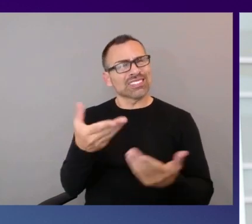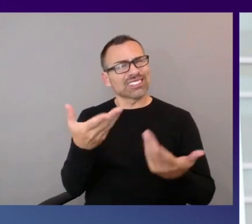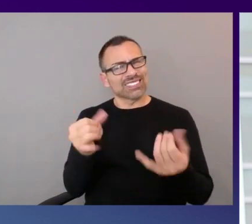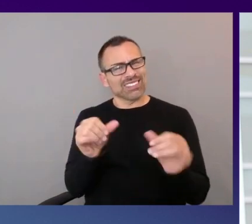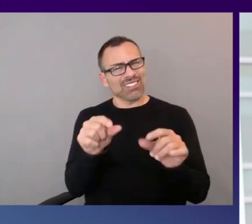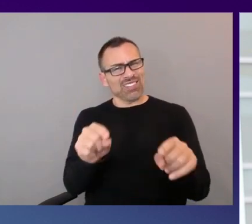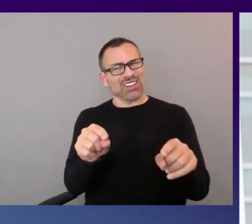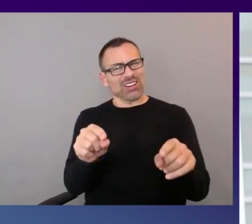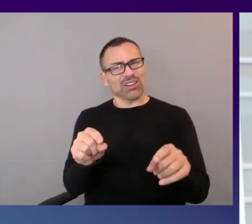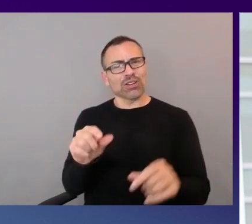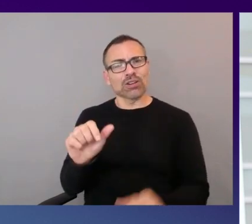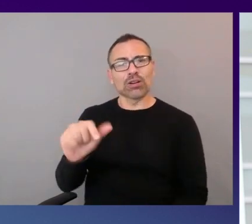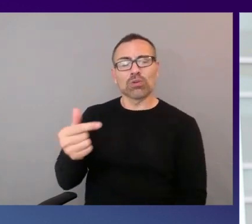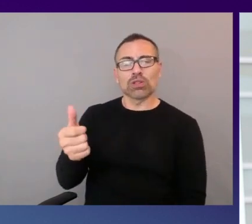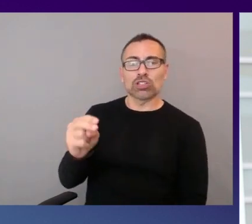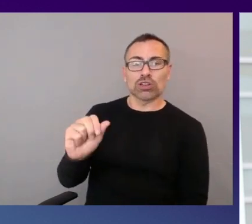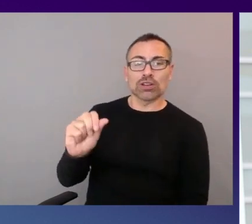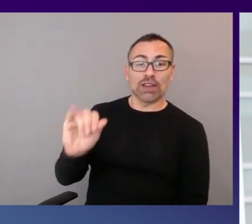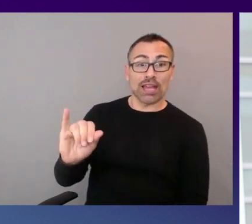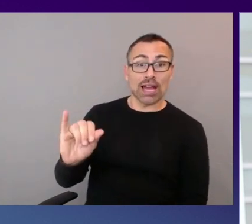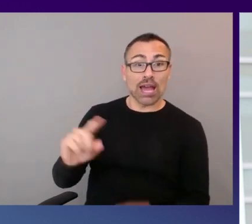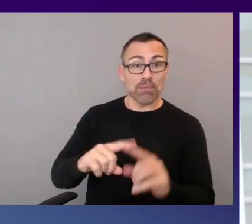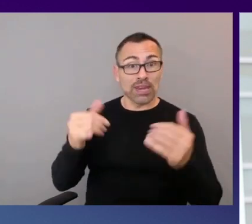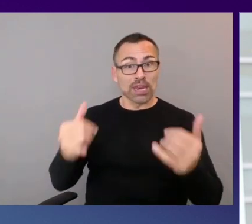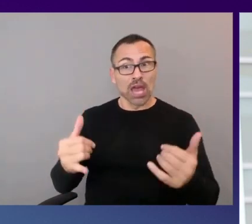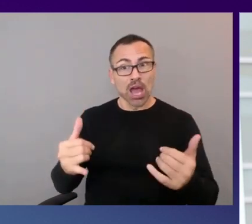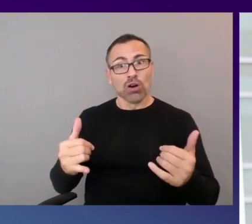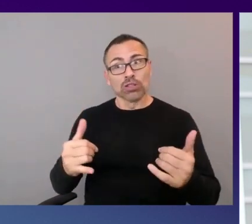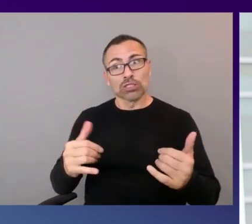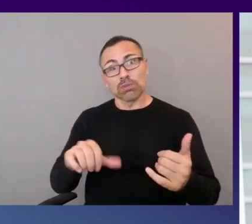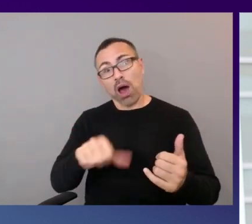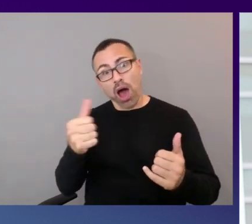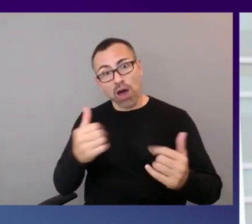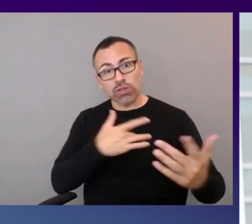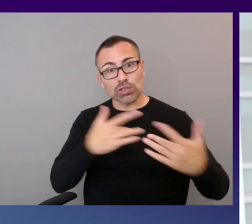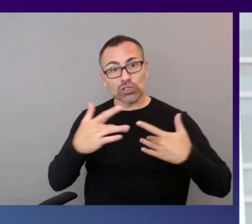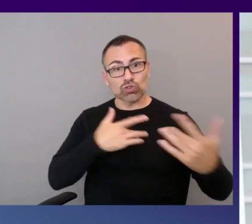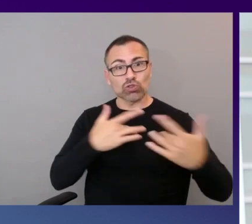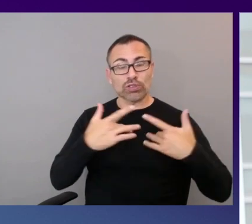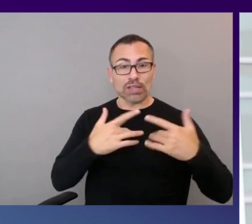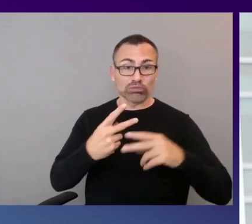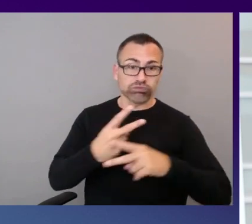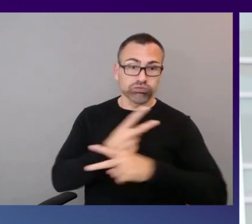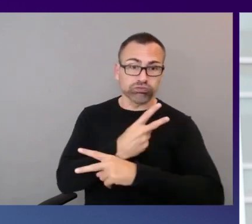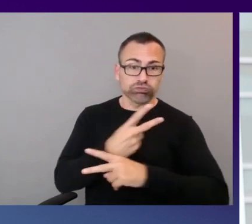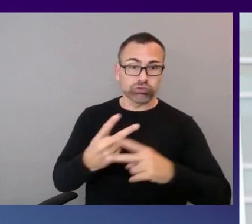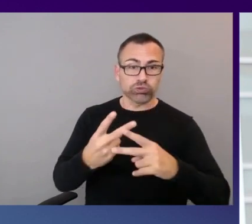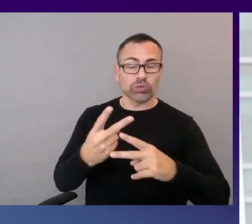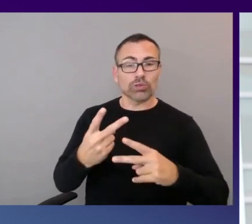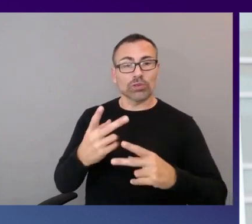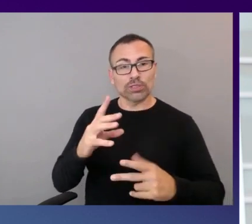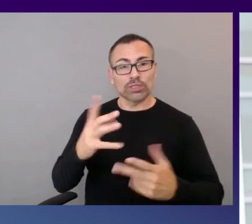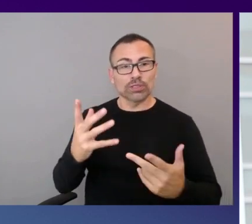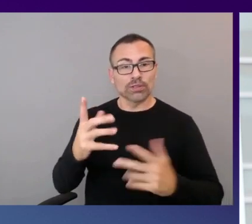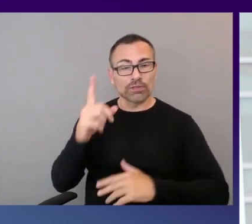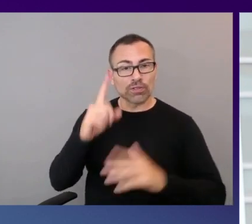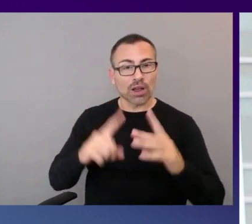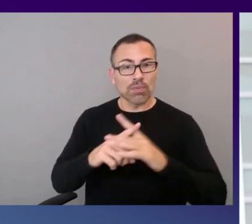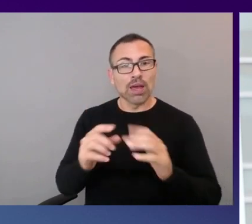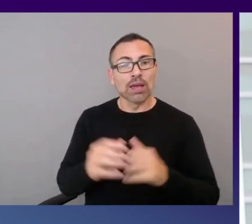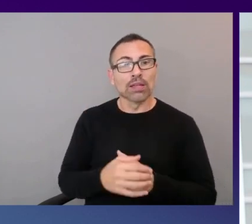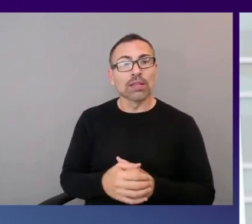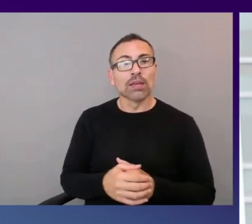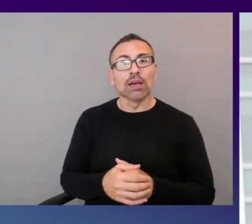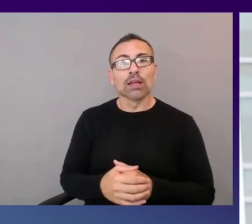know, exacerbated or additional concerns to address. Questions of hallucinations, whether or not the system